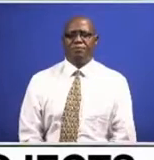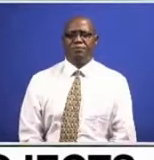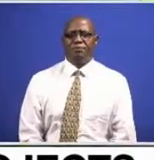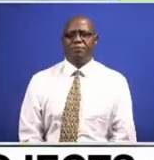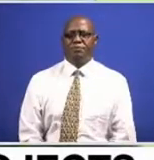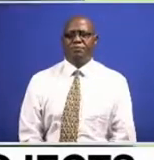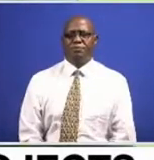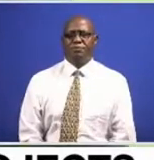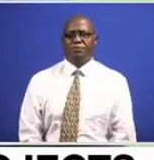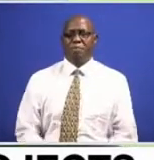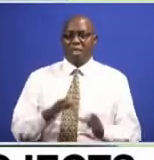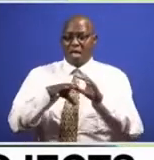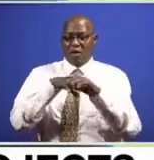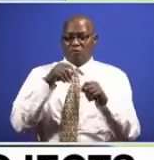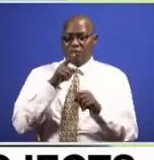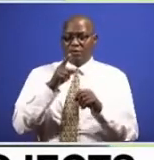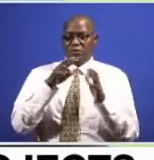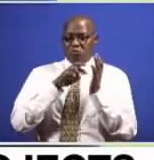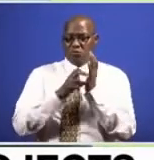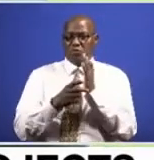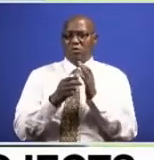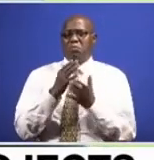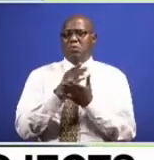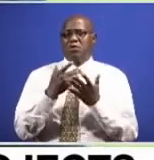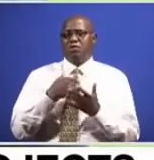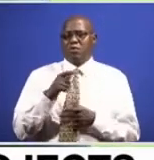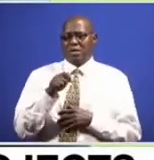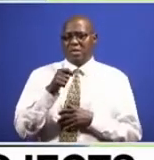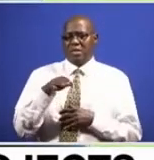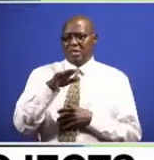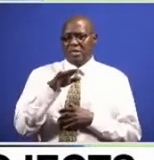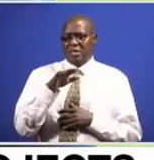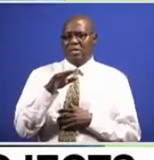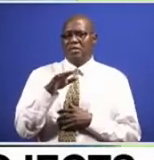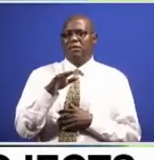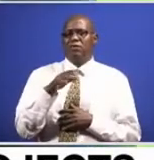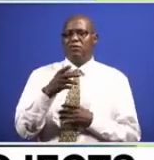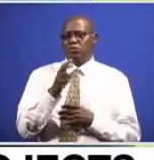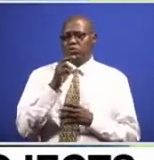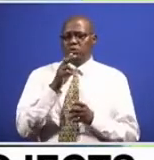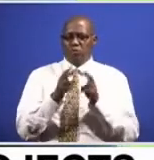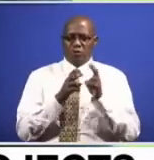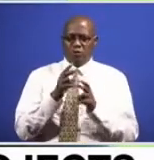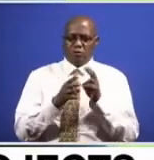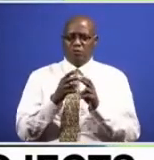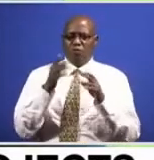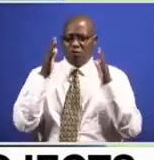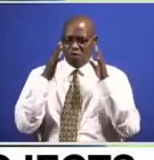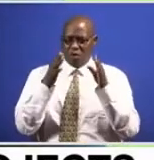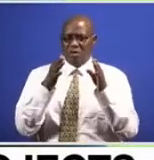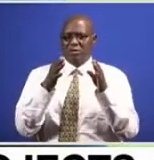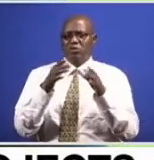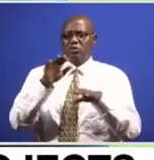The launch of this project has been part of our key area of delivery for 2022, which focuses on setting